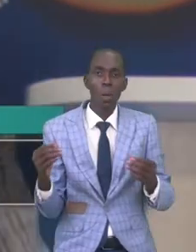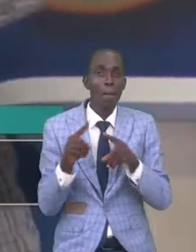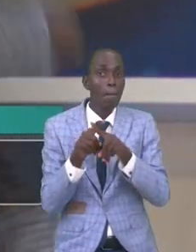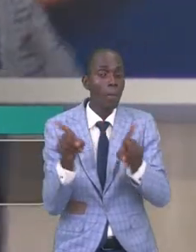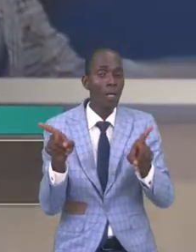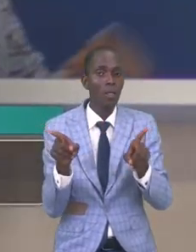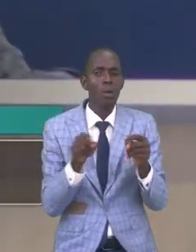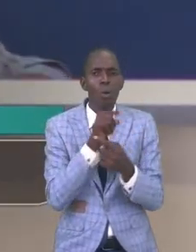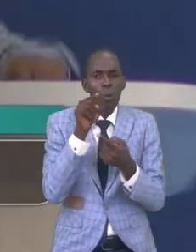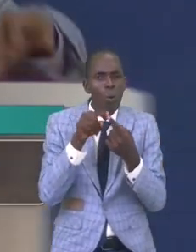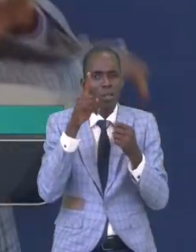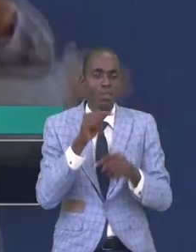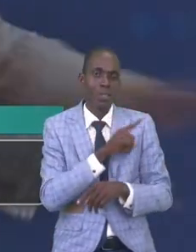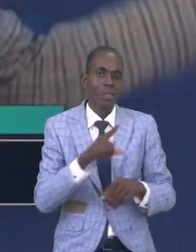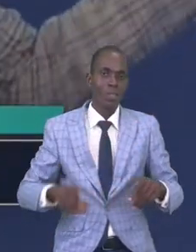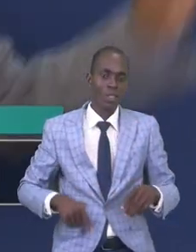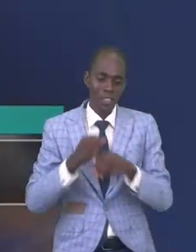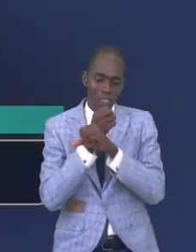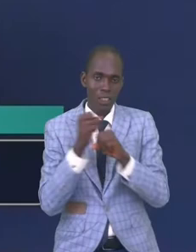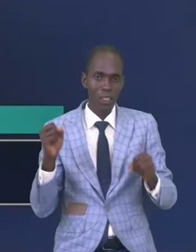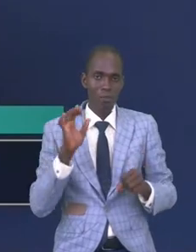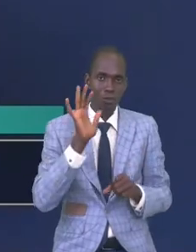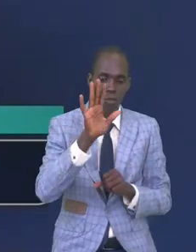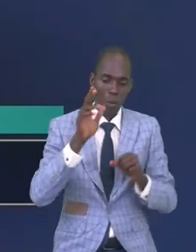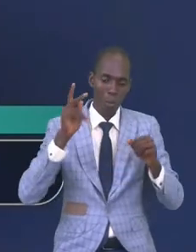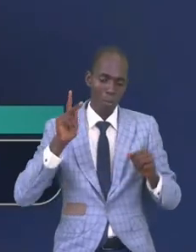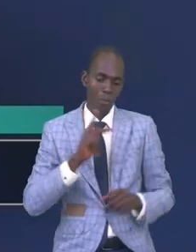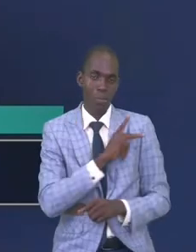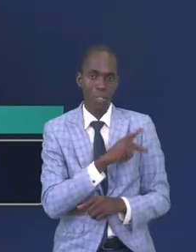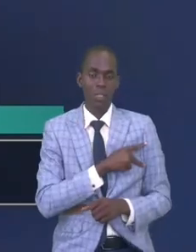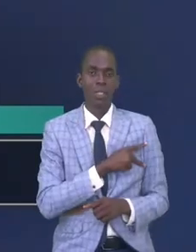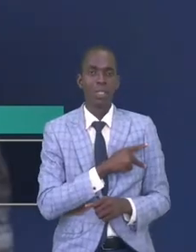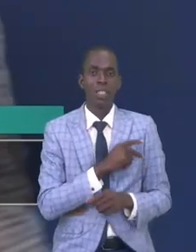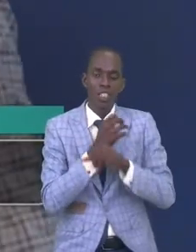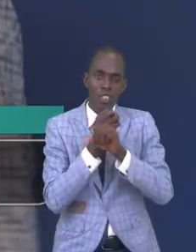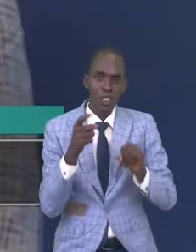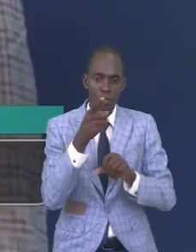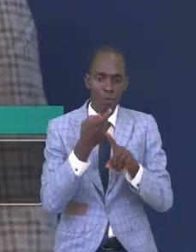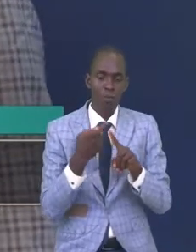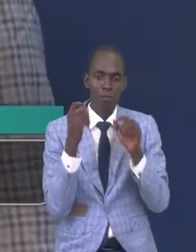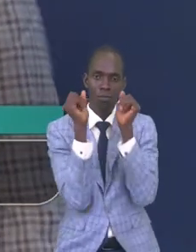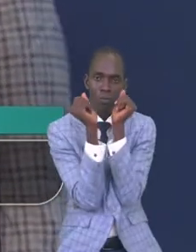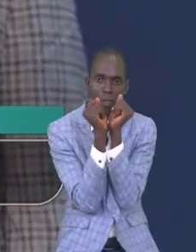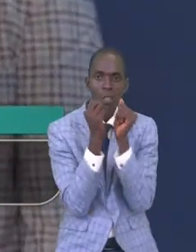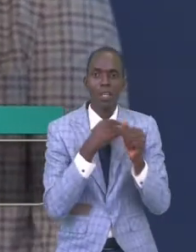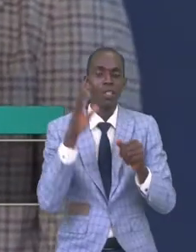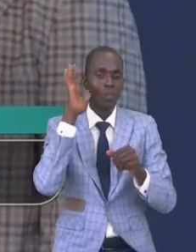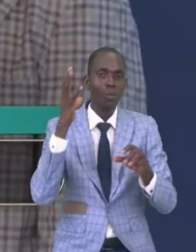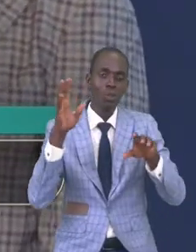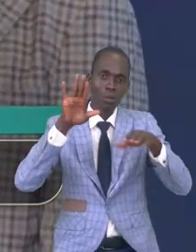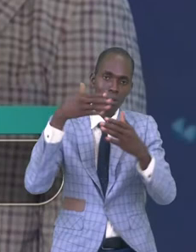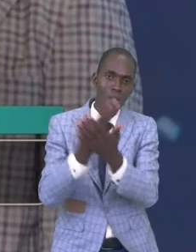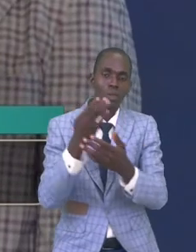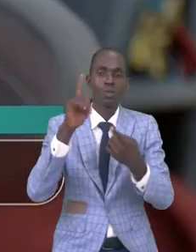But when the Lord saves your personality, he saves you from slavery and you'll get to the